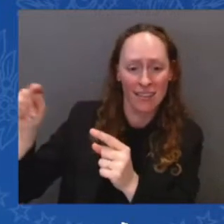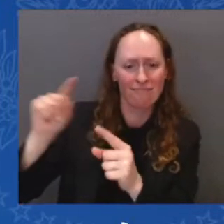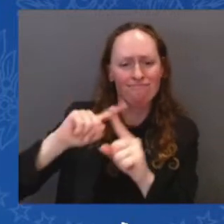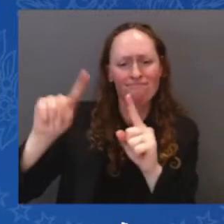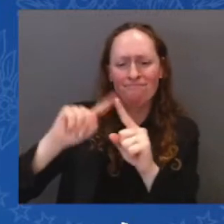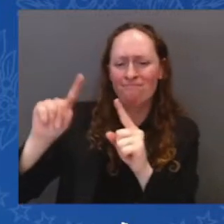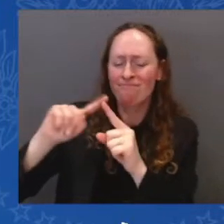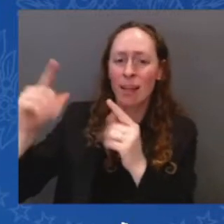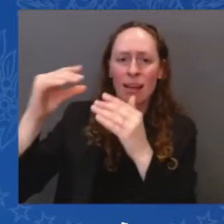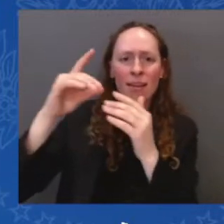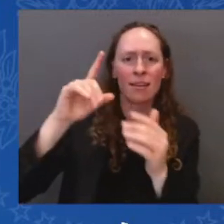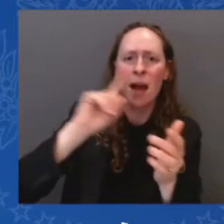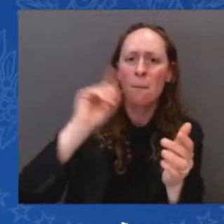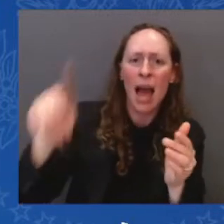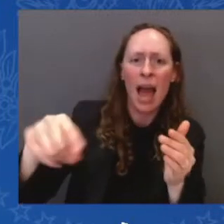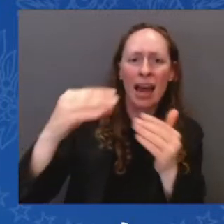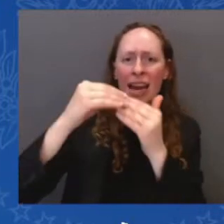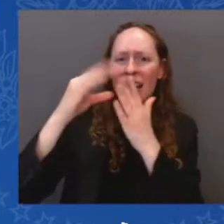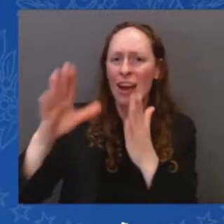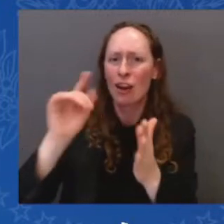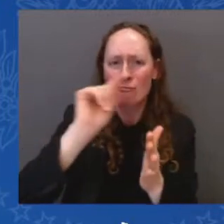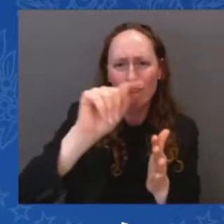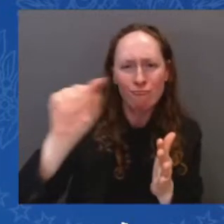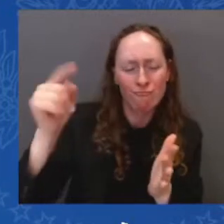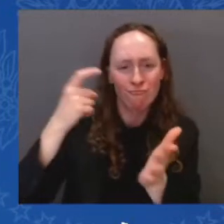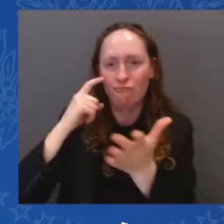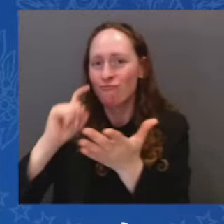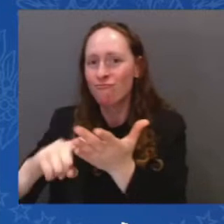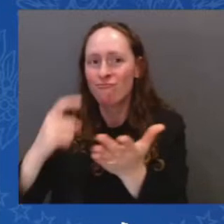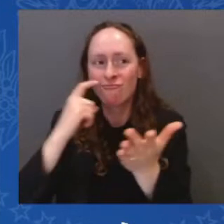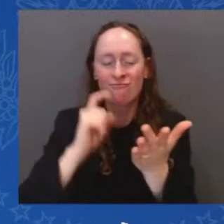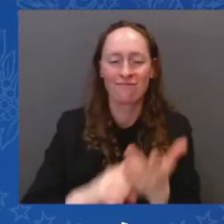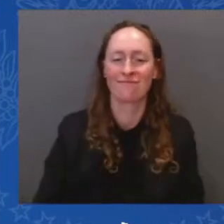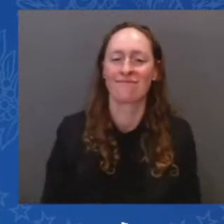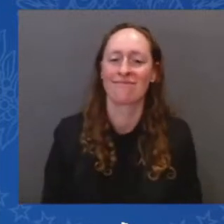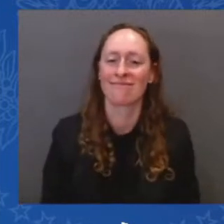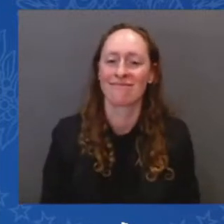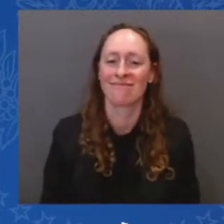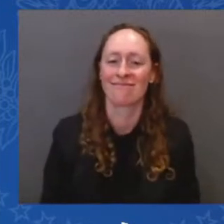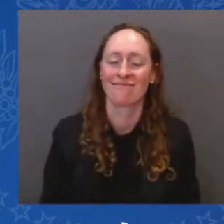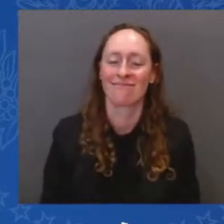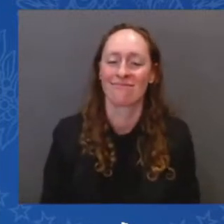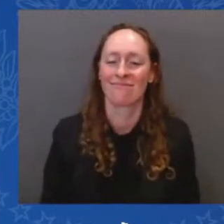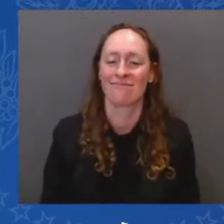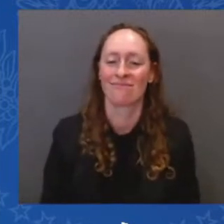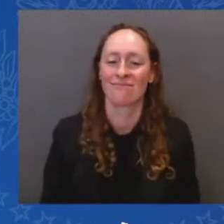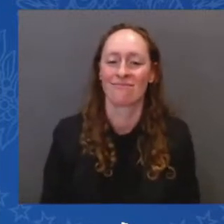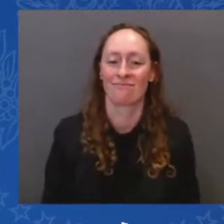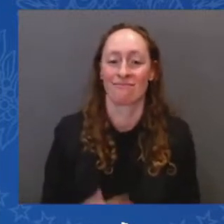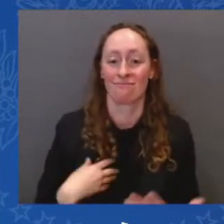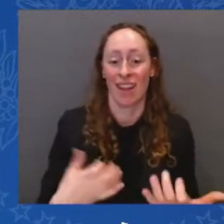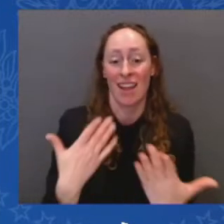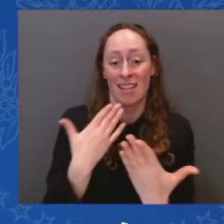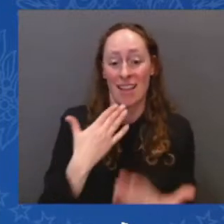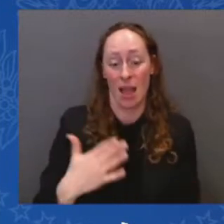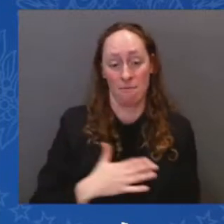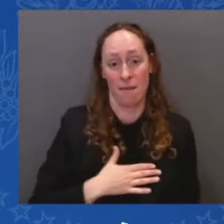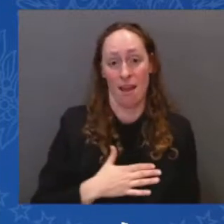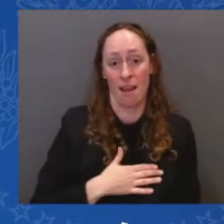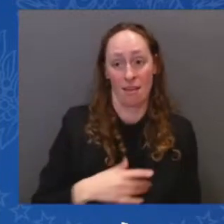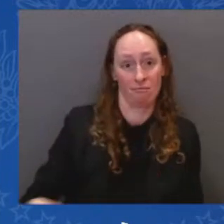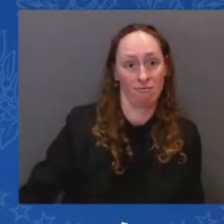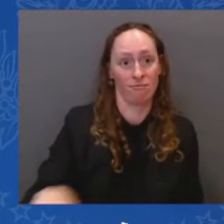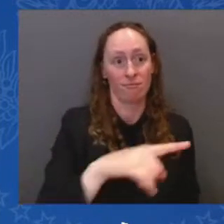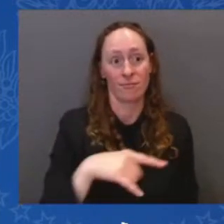here. A special thanks goes to my Joint Staff and my front office, who gave a